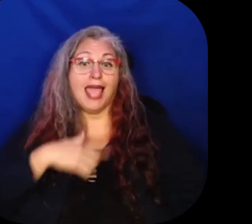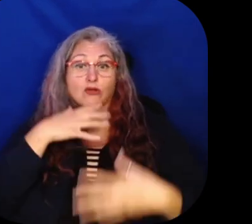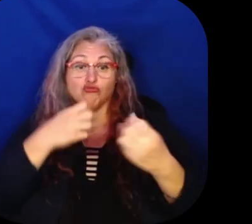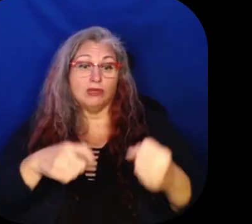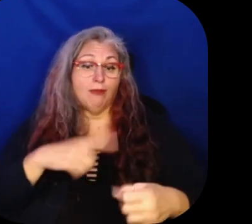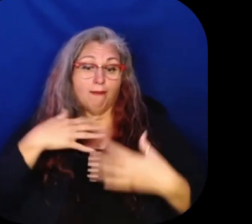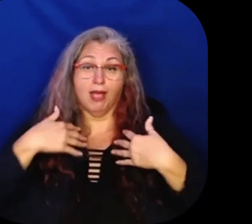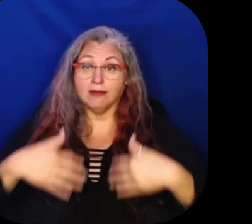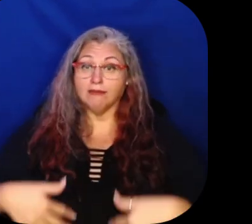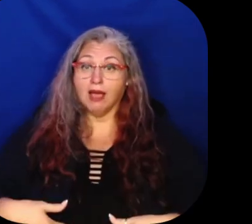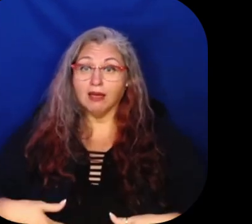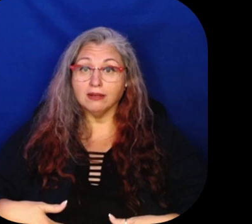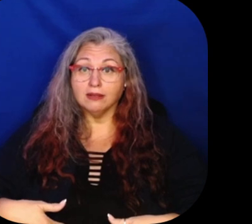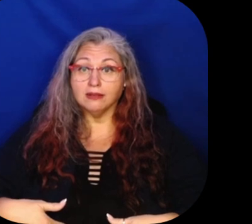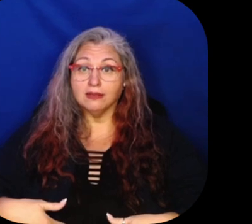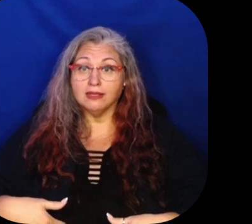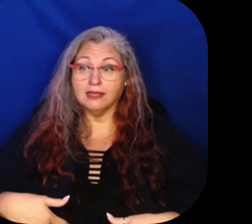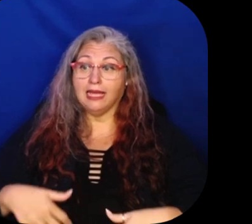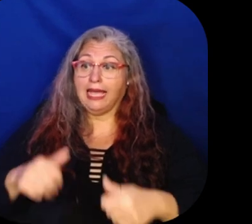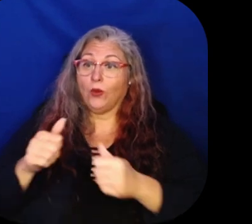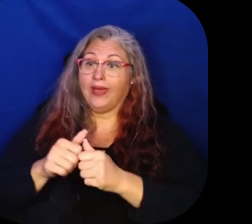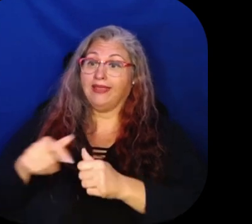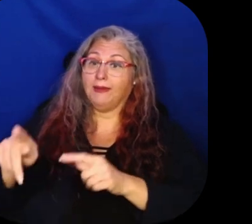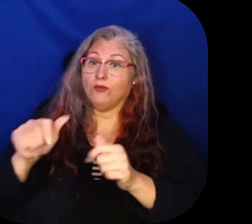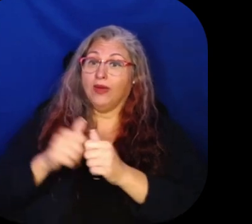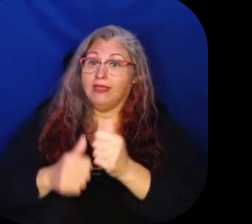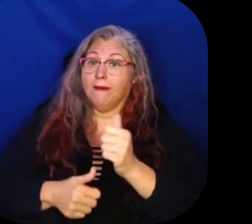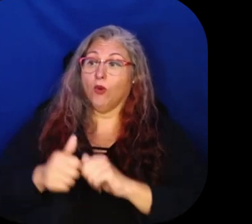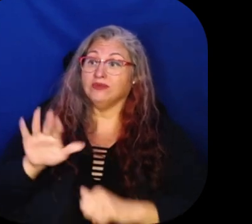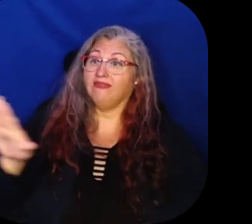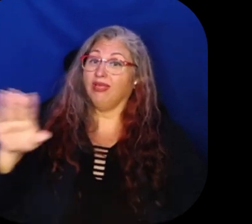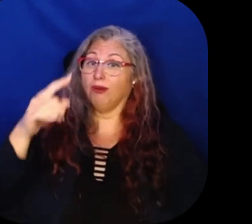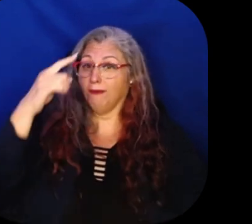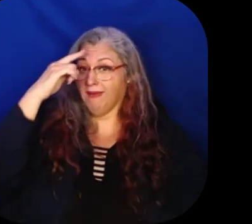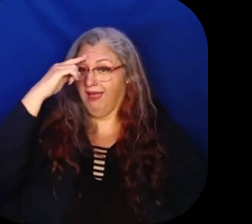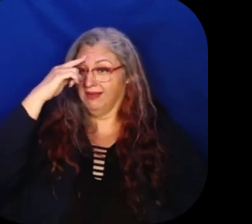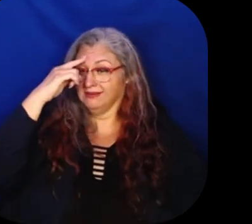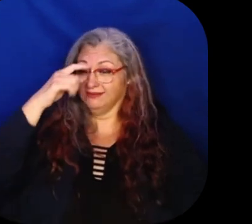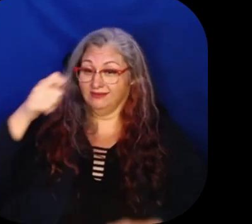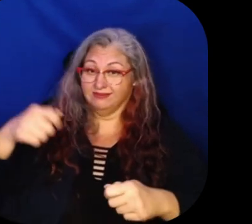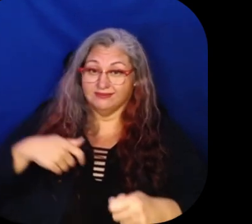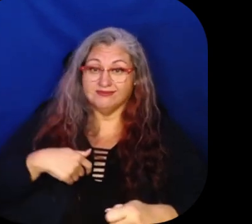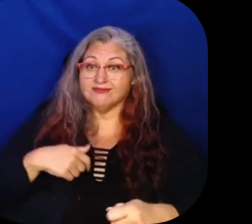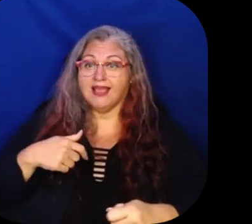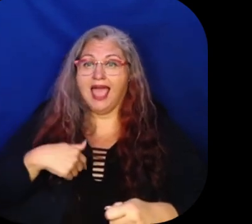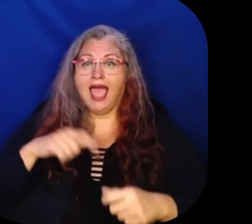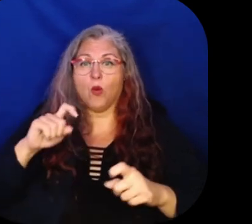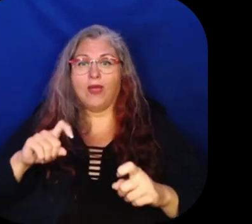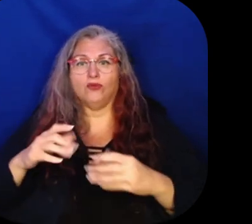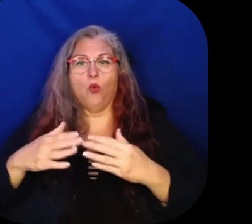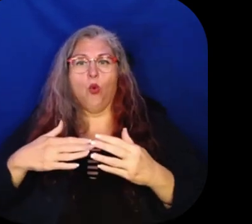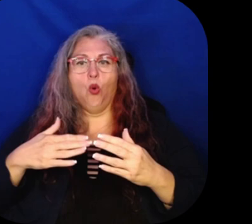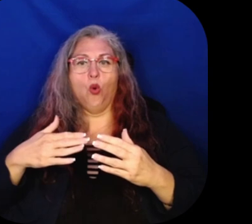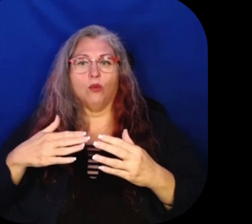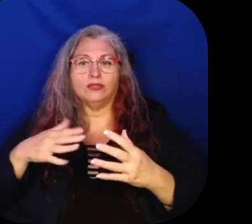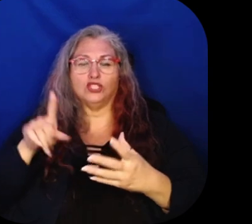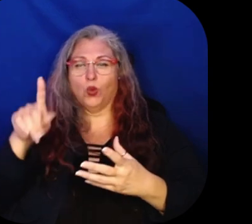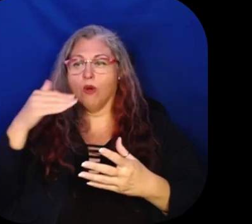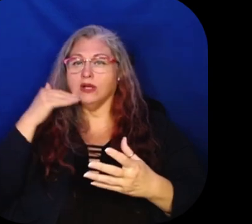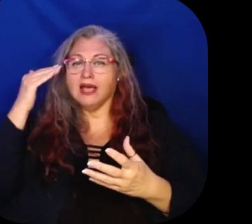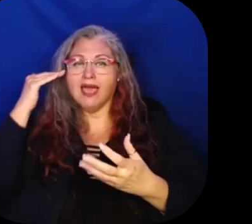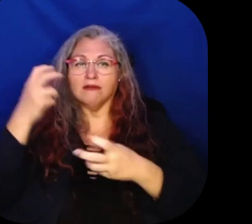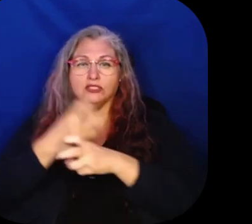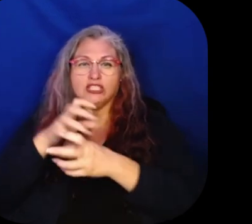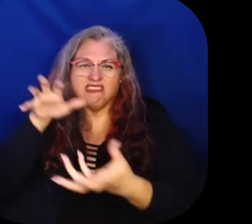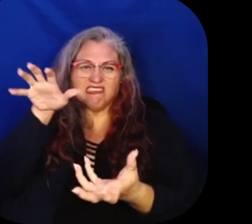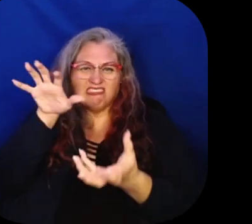body in the hands of most minds. I would have to almost turn your whole skull inside out.